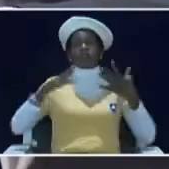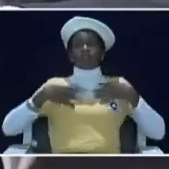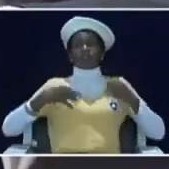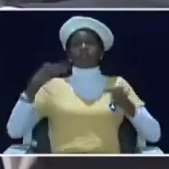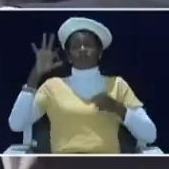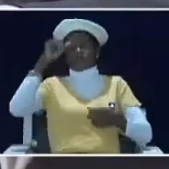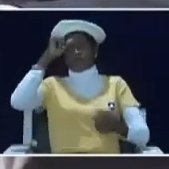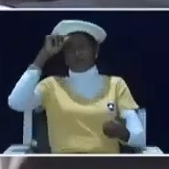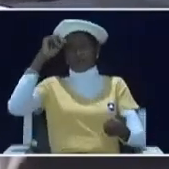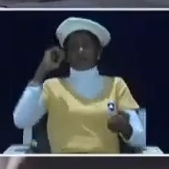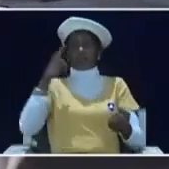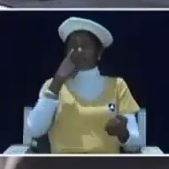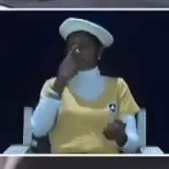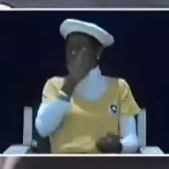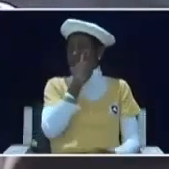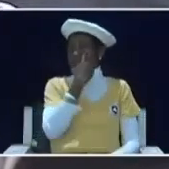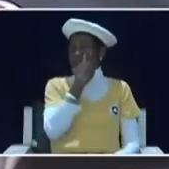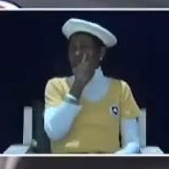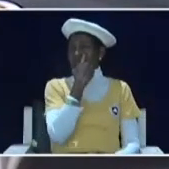my sight.